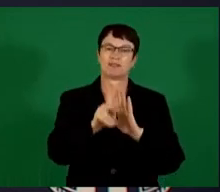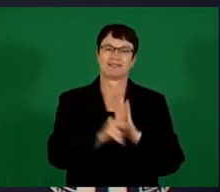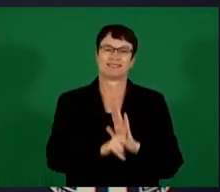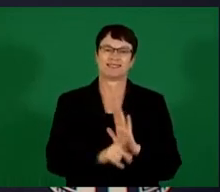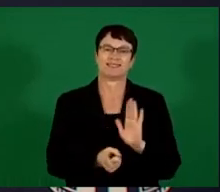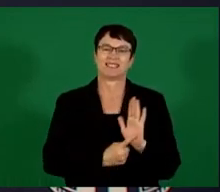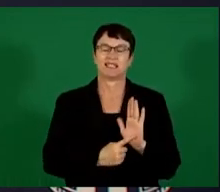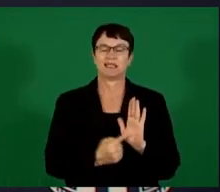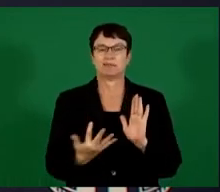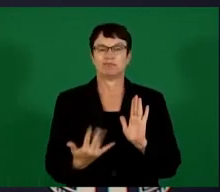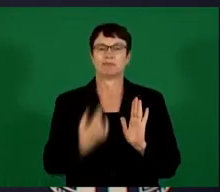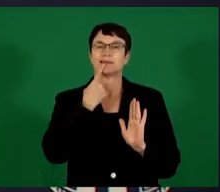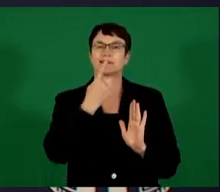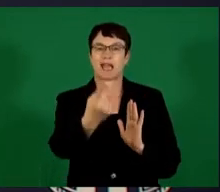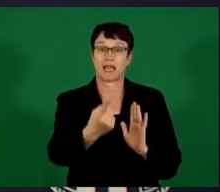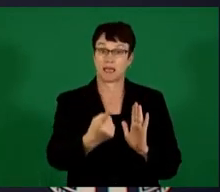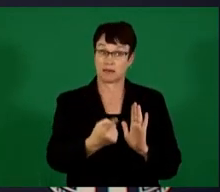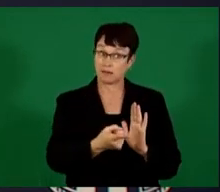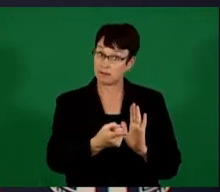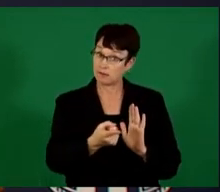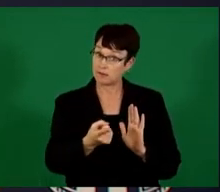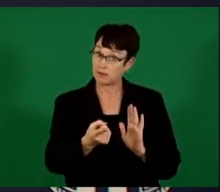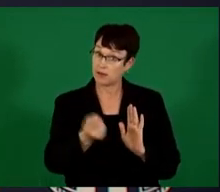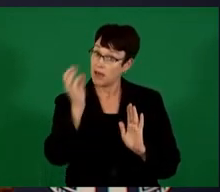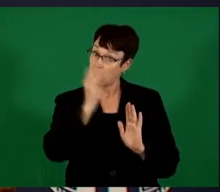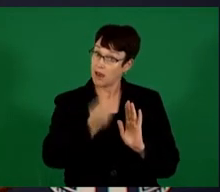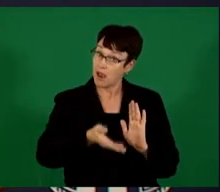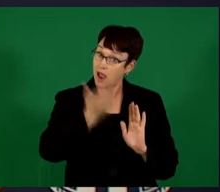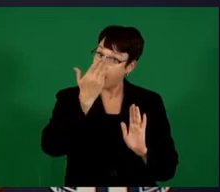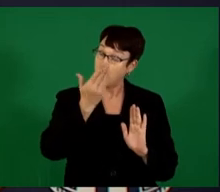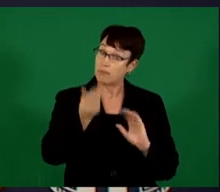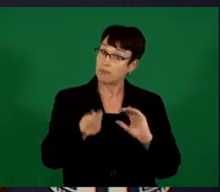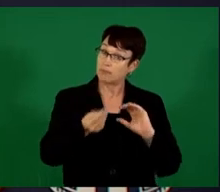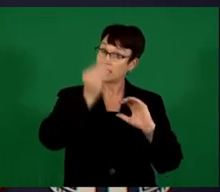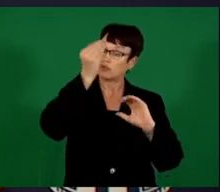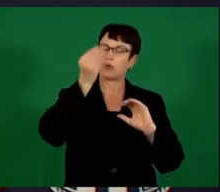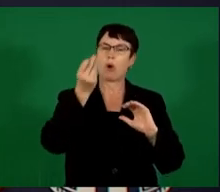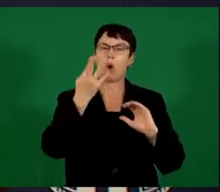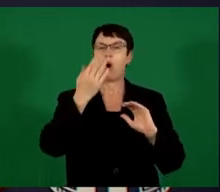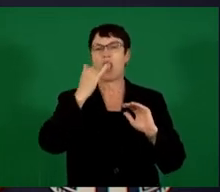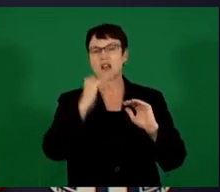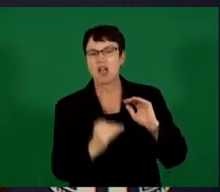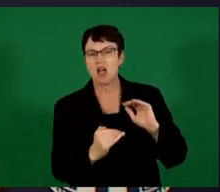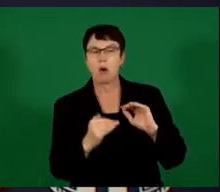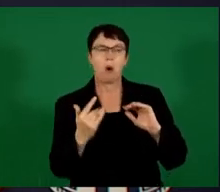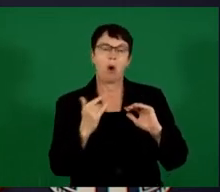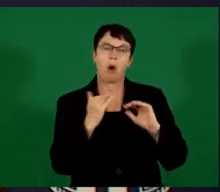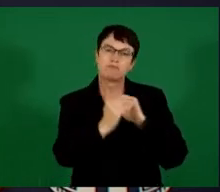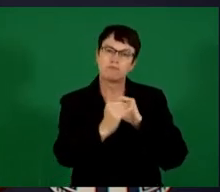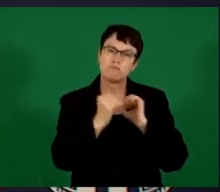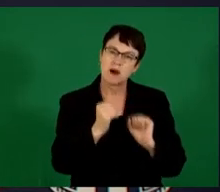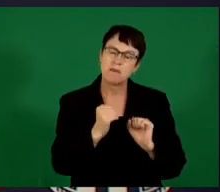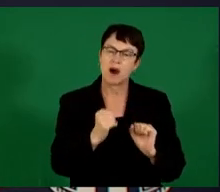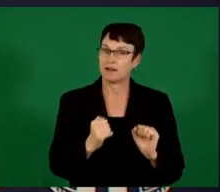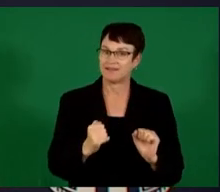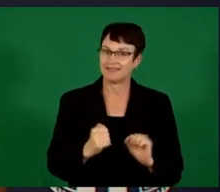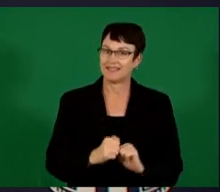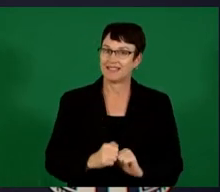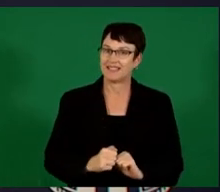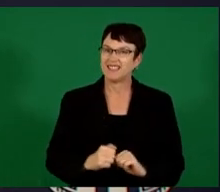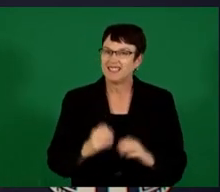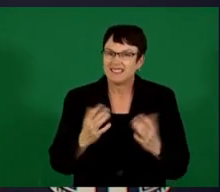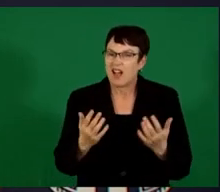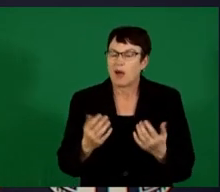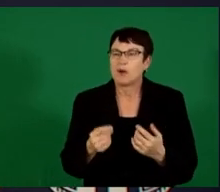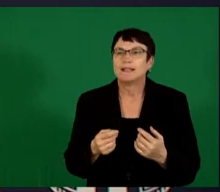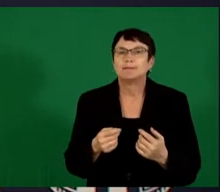given the new data that we would have received. As for the price setters,